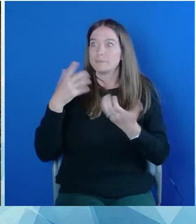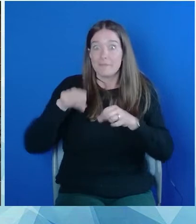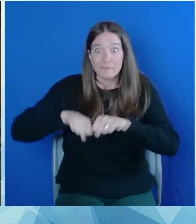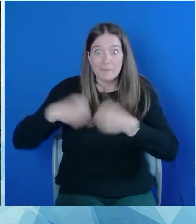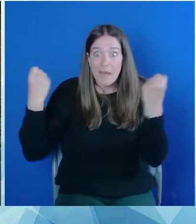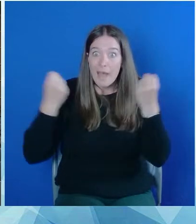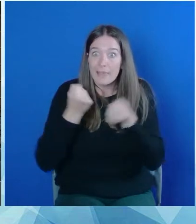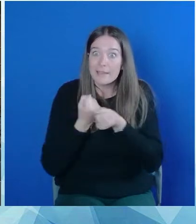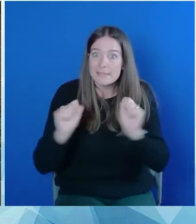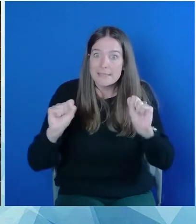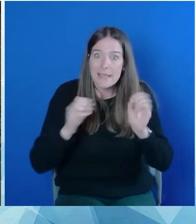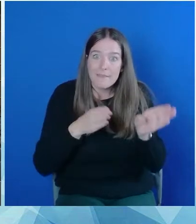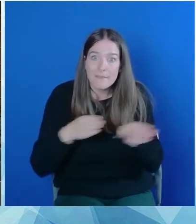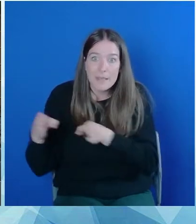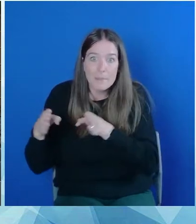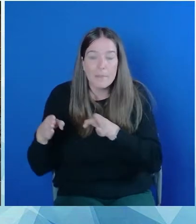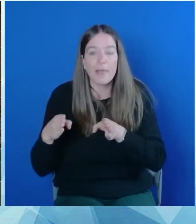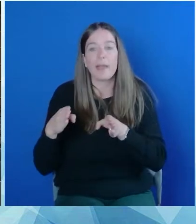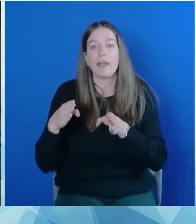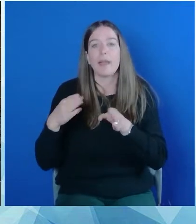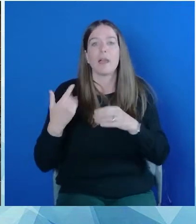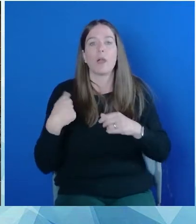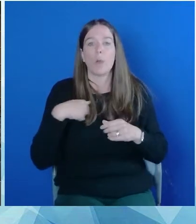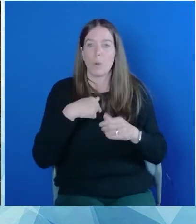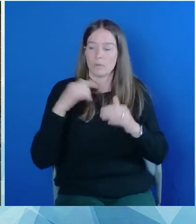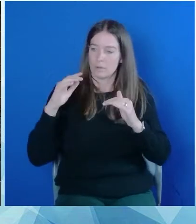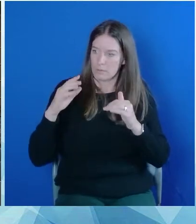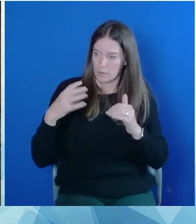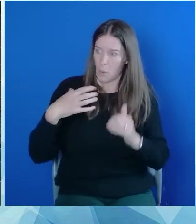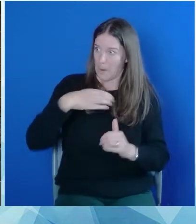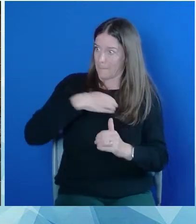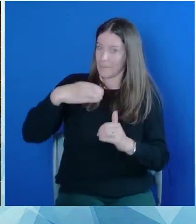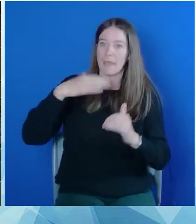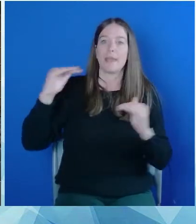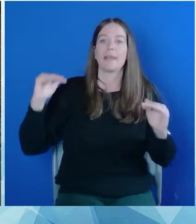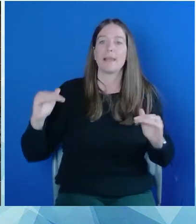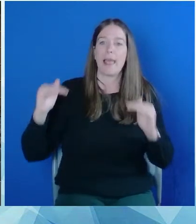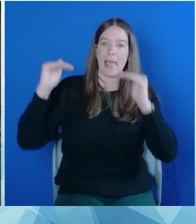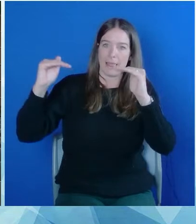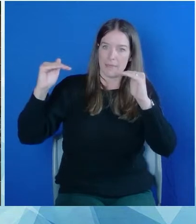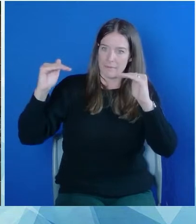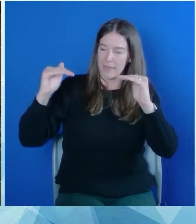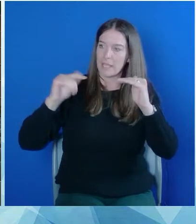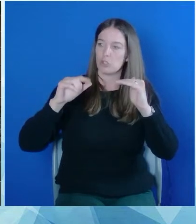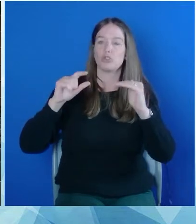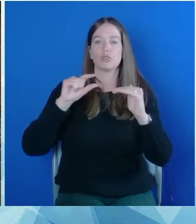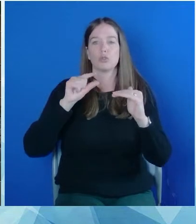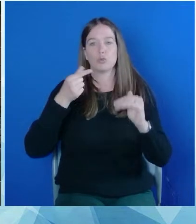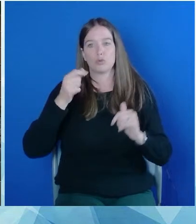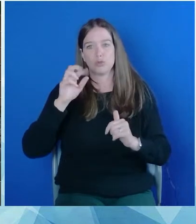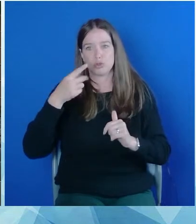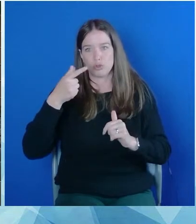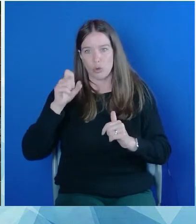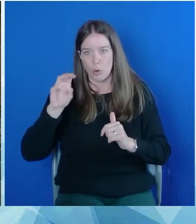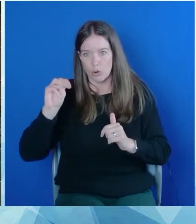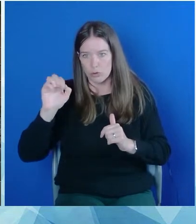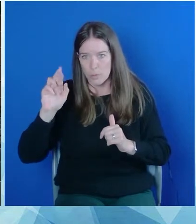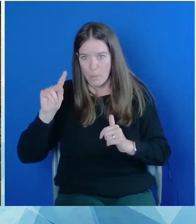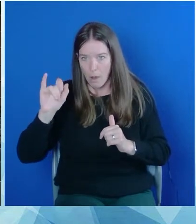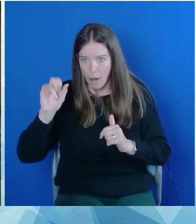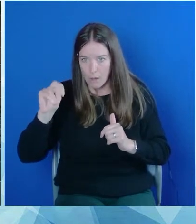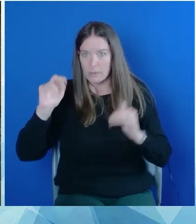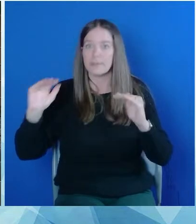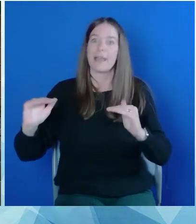to Jill, who elevated that to Assistant Superintendent Martin, who is her supervisor. We had a meeting with